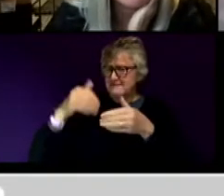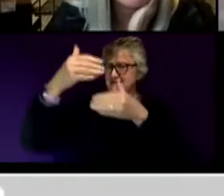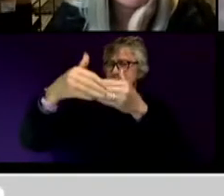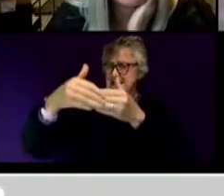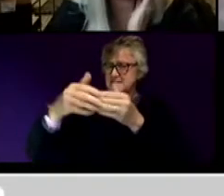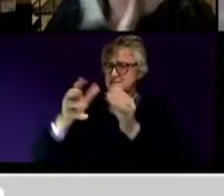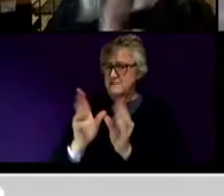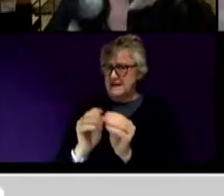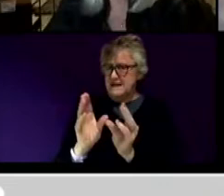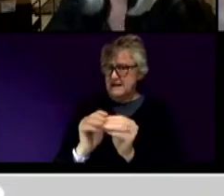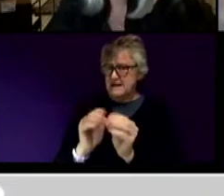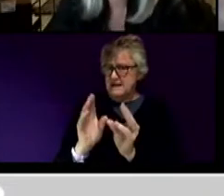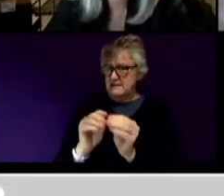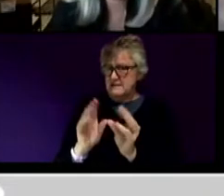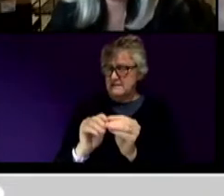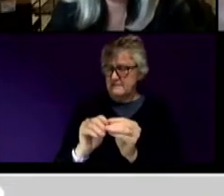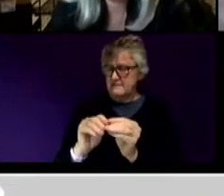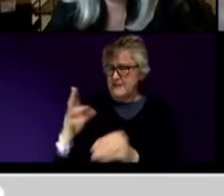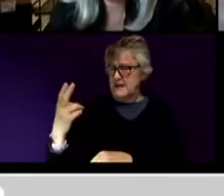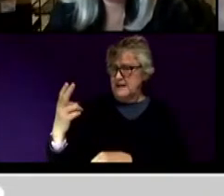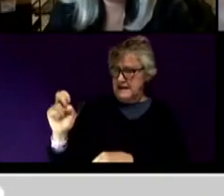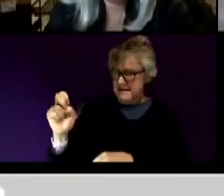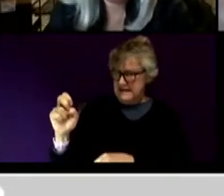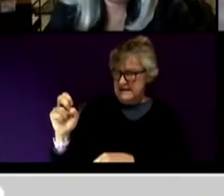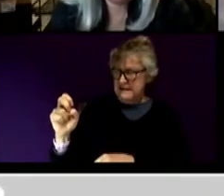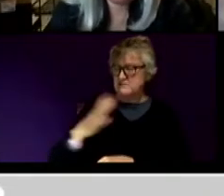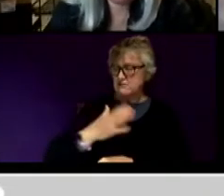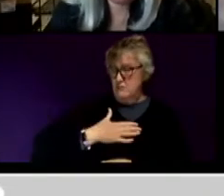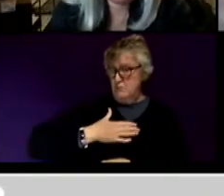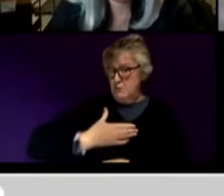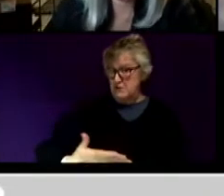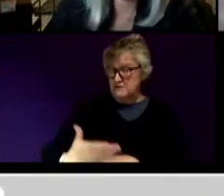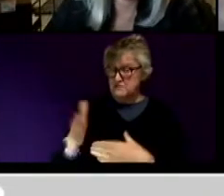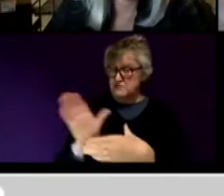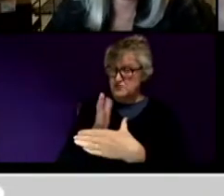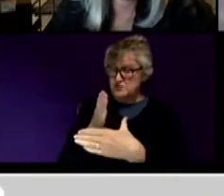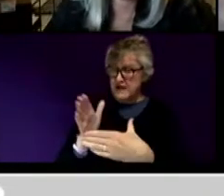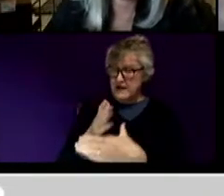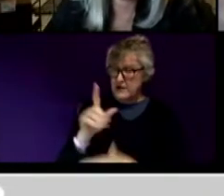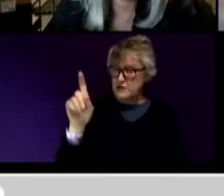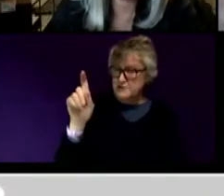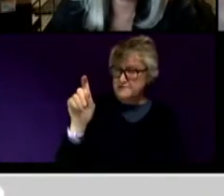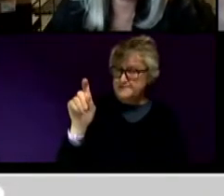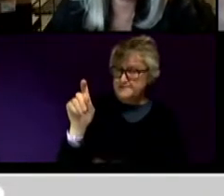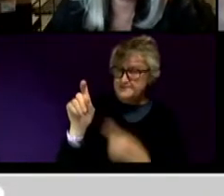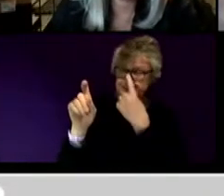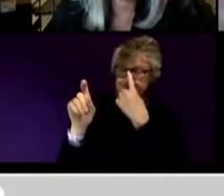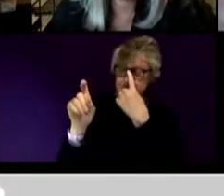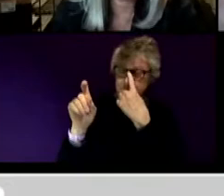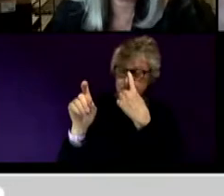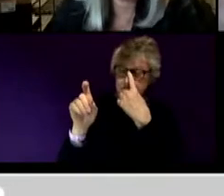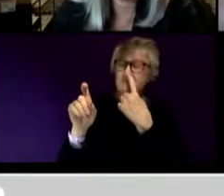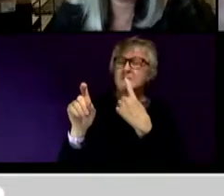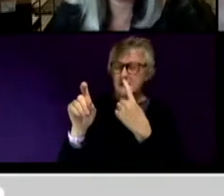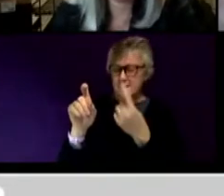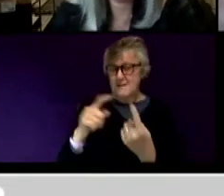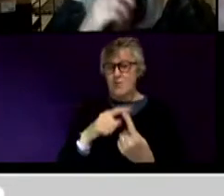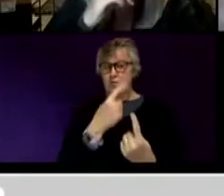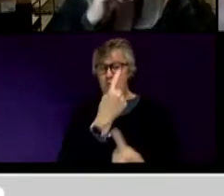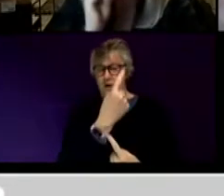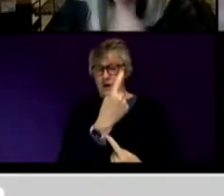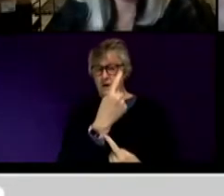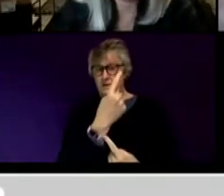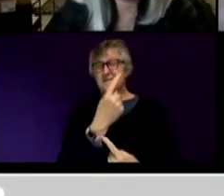he's willing to share? I saw that as a the budget is one proposal, as